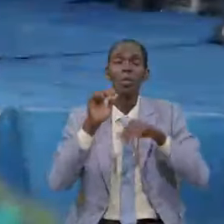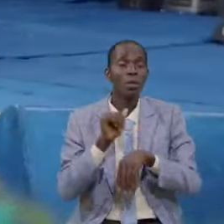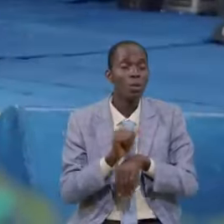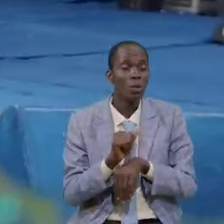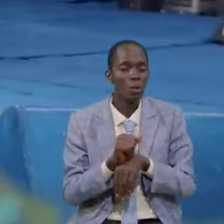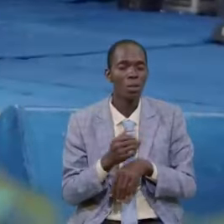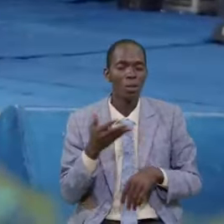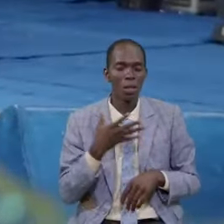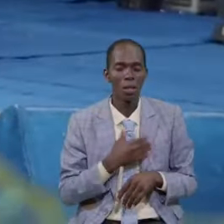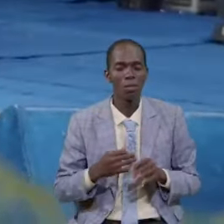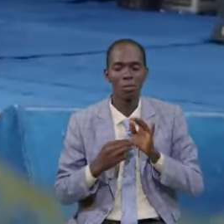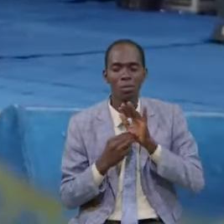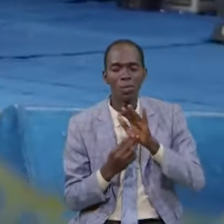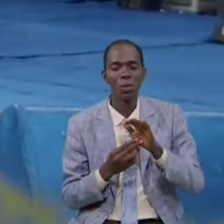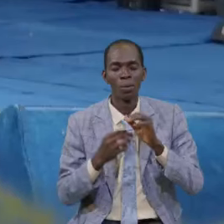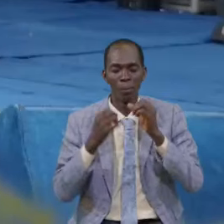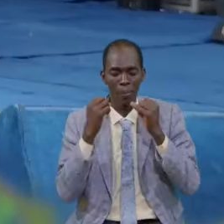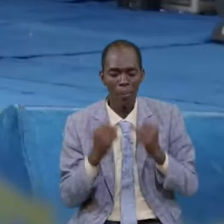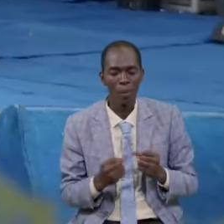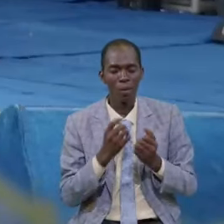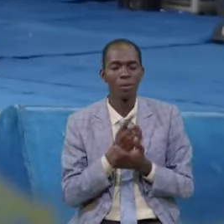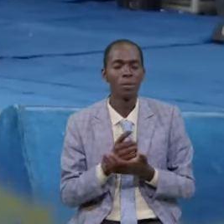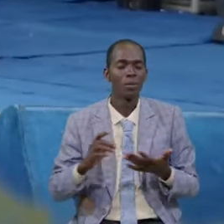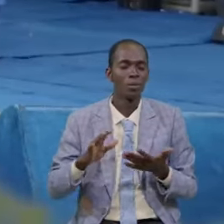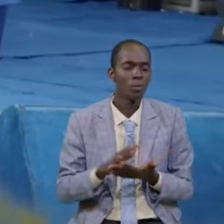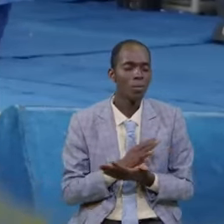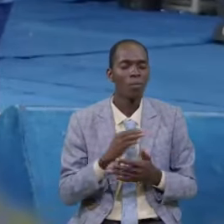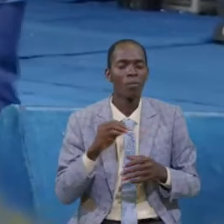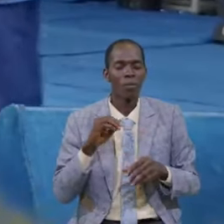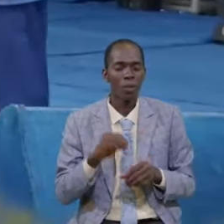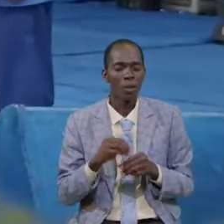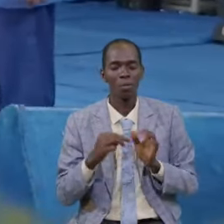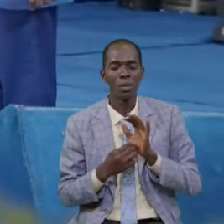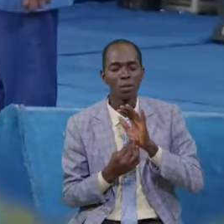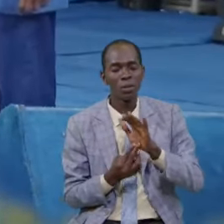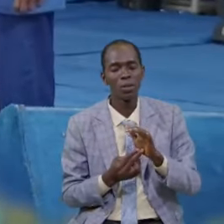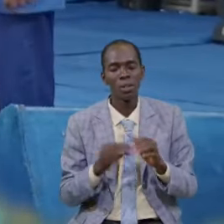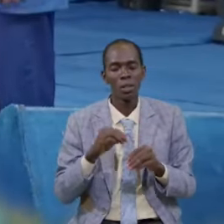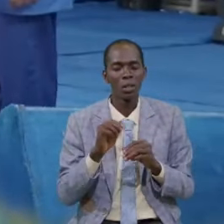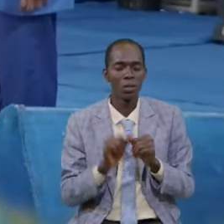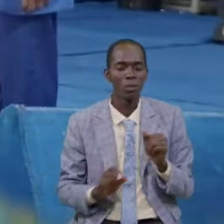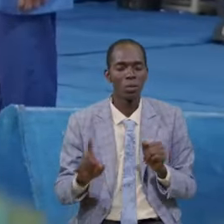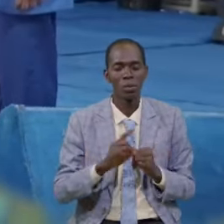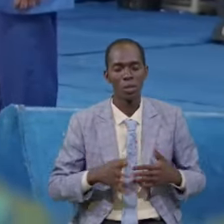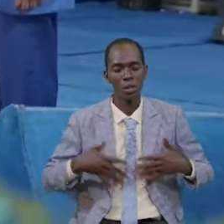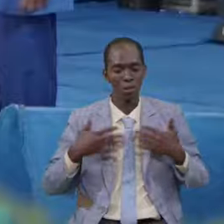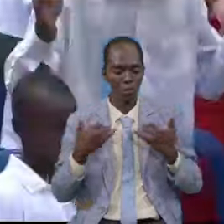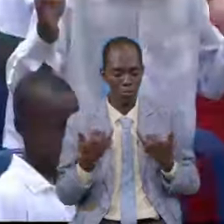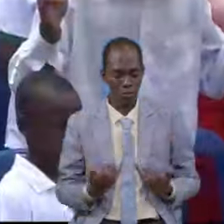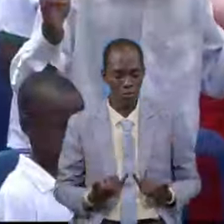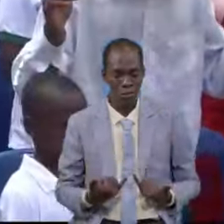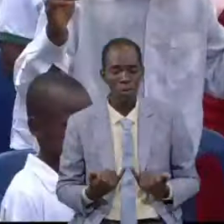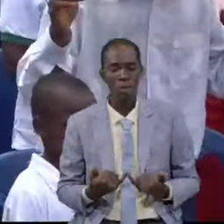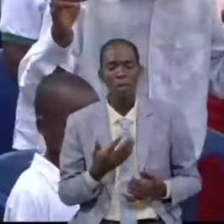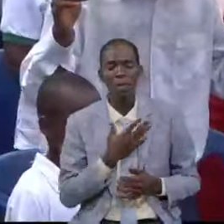Power divine in manifestation in every life present here today and over there, all over